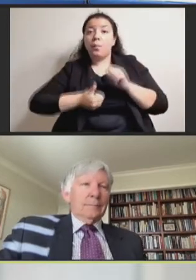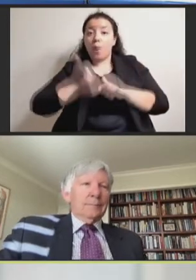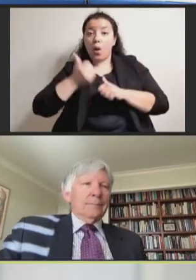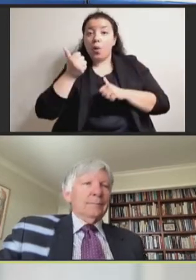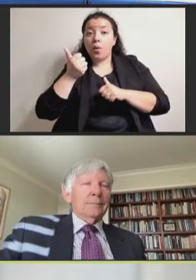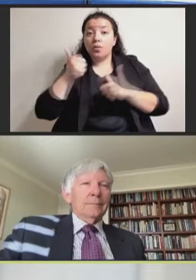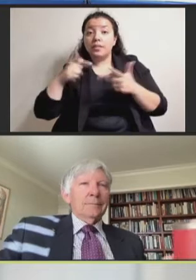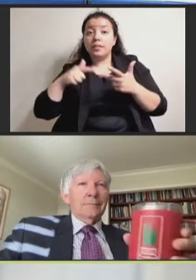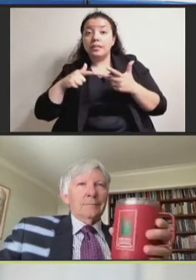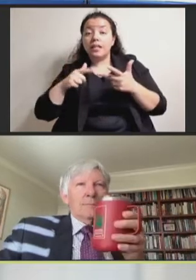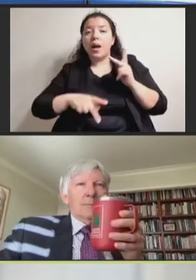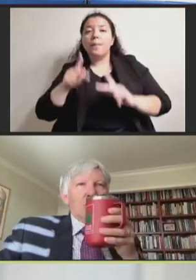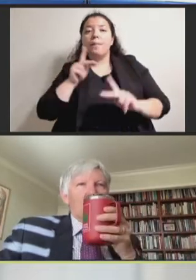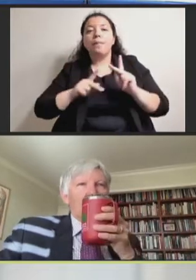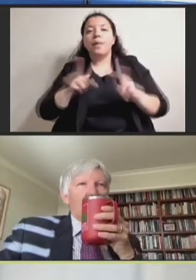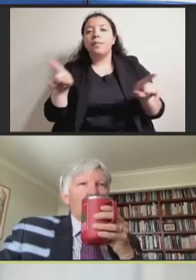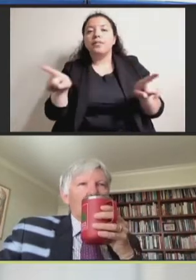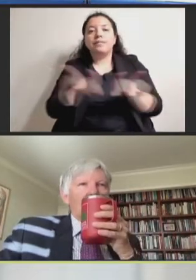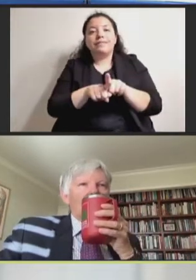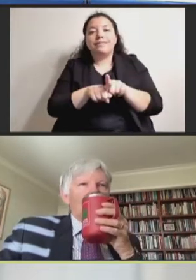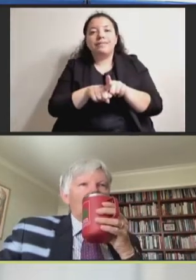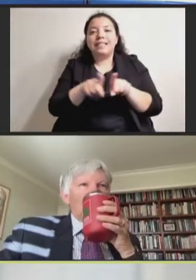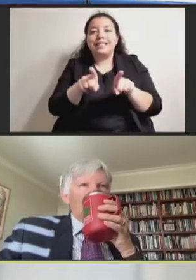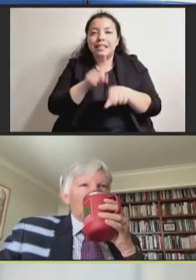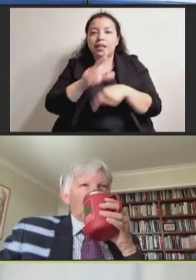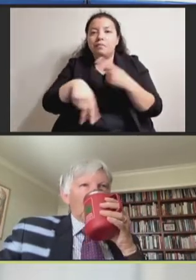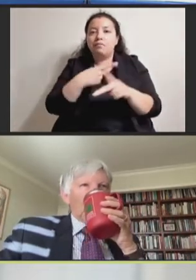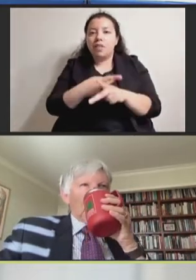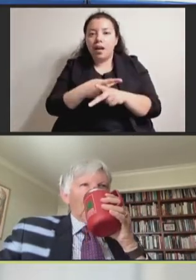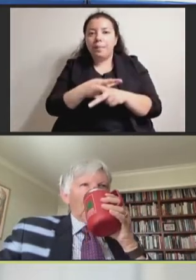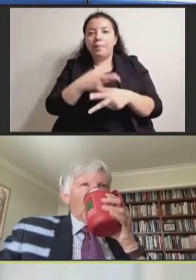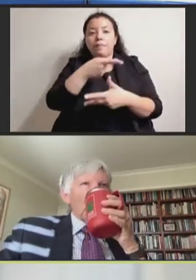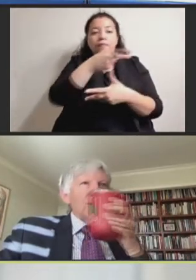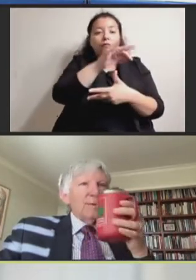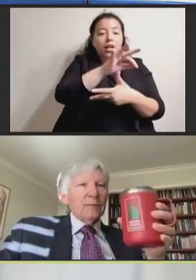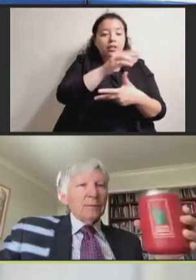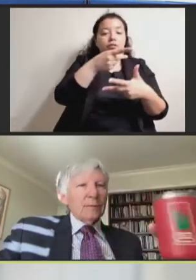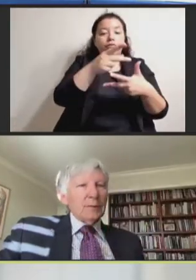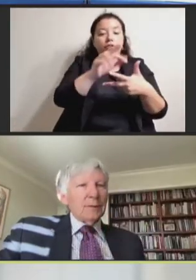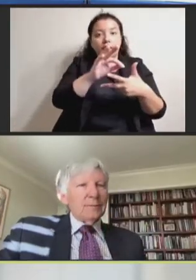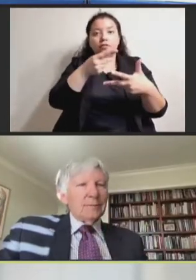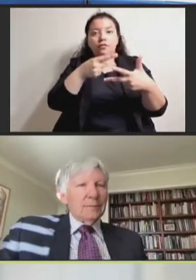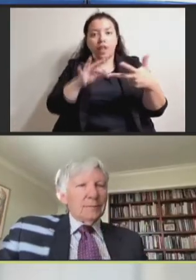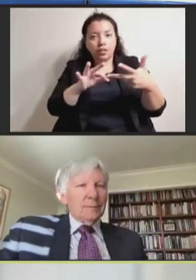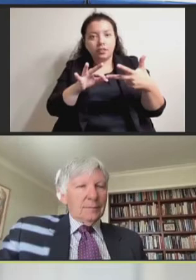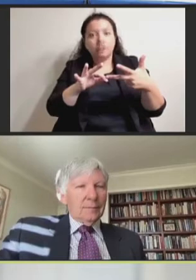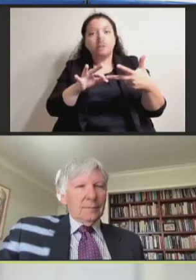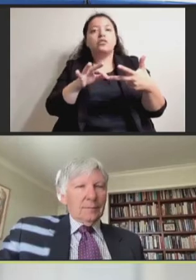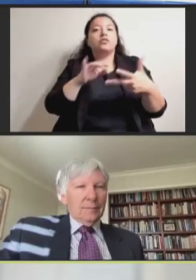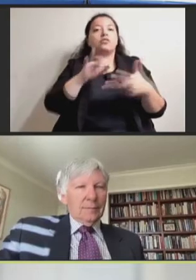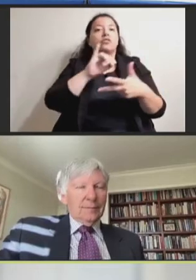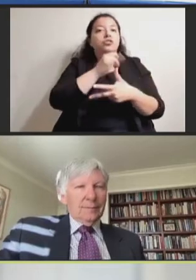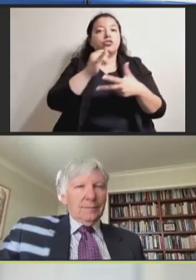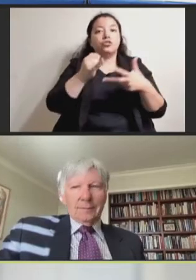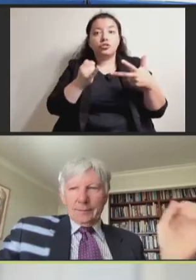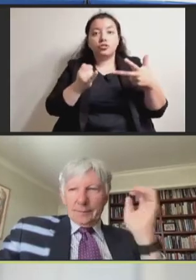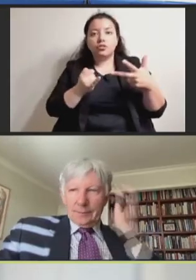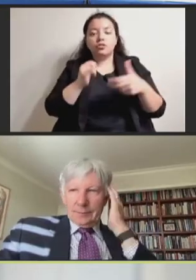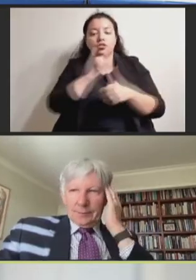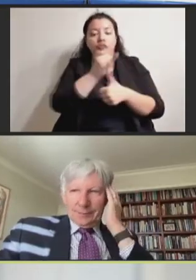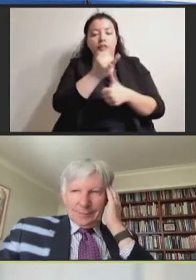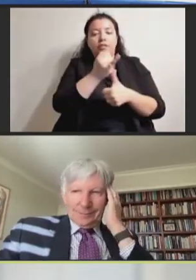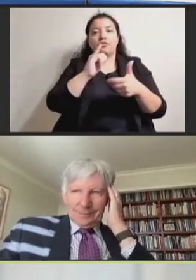type of vaccine. And so we don't have a lot of mixing and matching that we talked about. I mean, there's sort of less than 10% who got a different type of vaccine